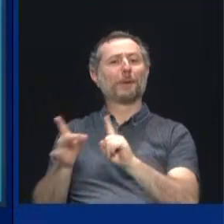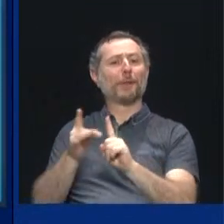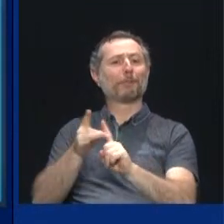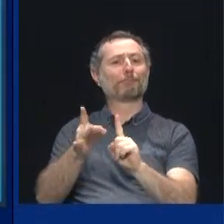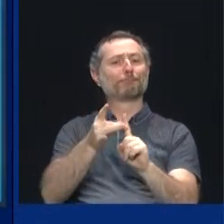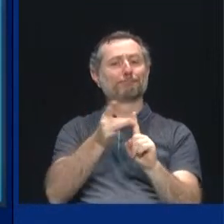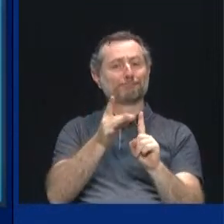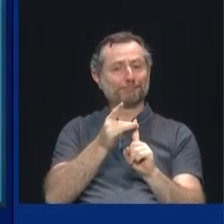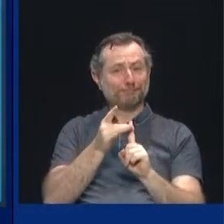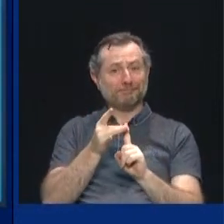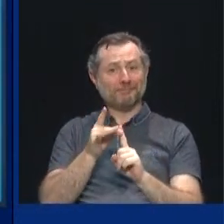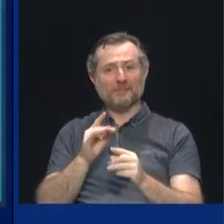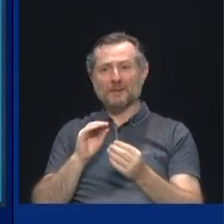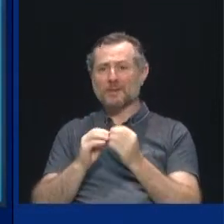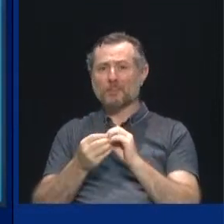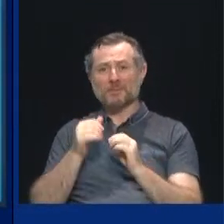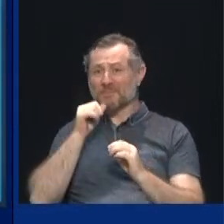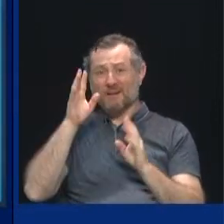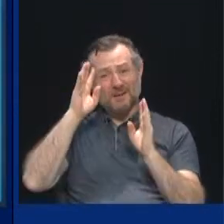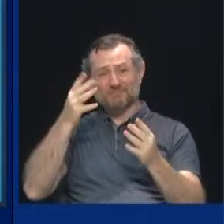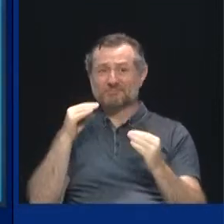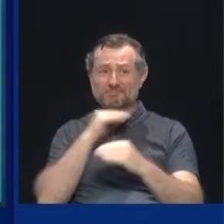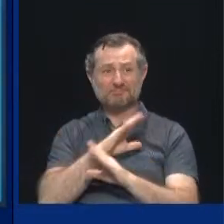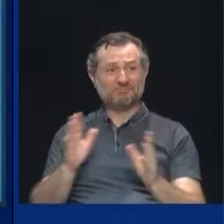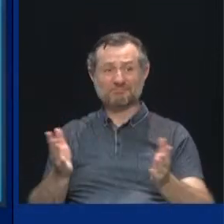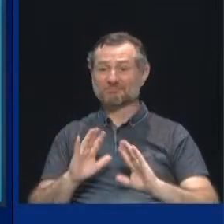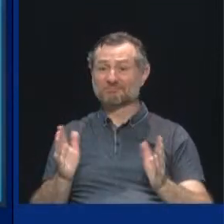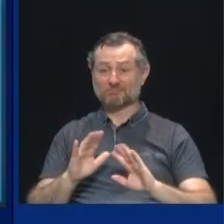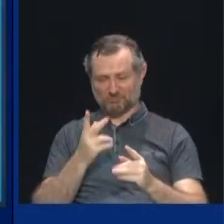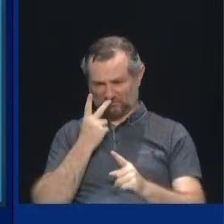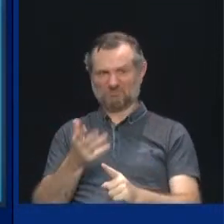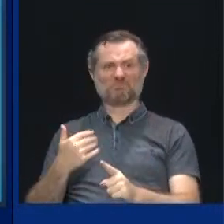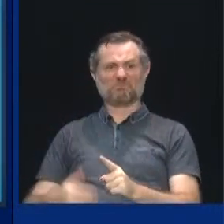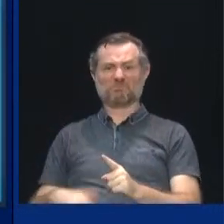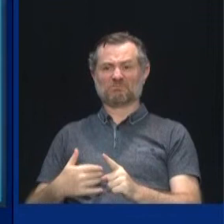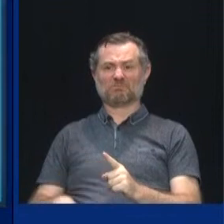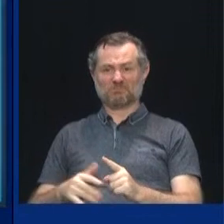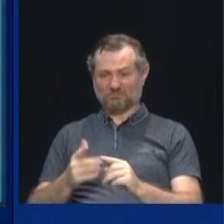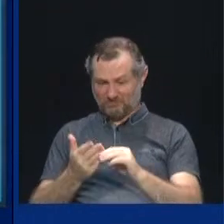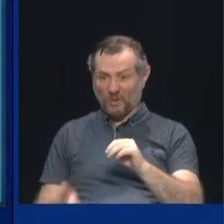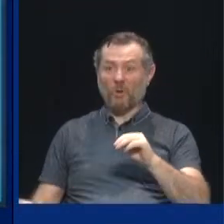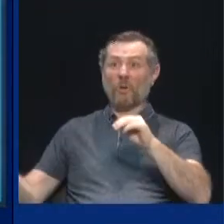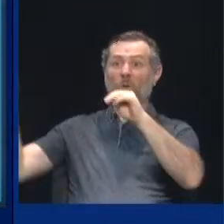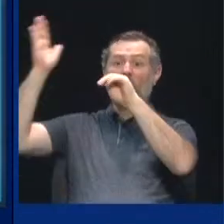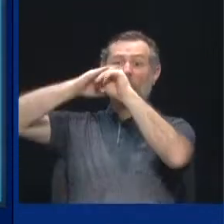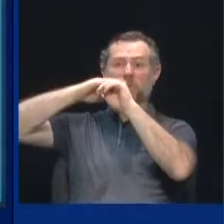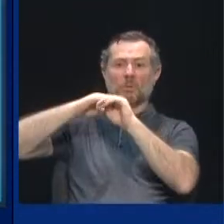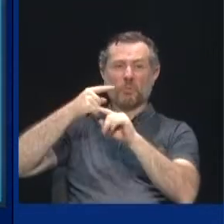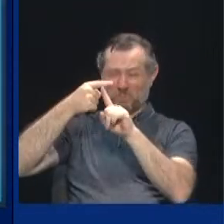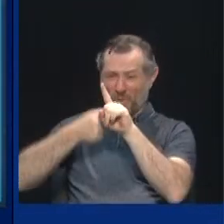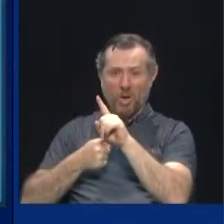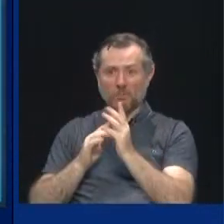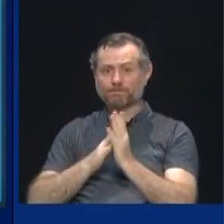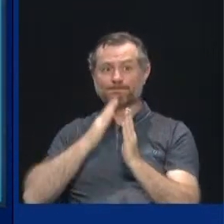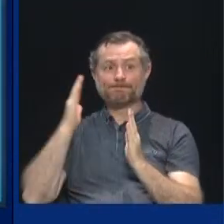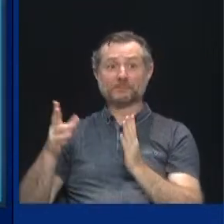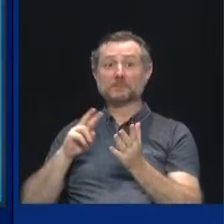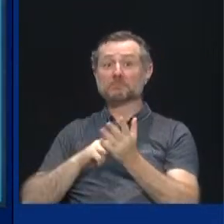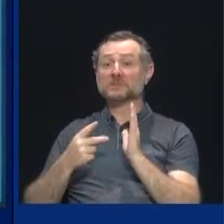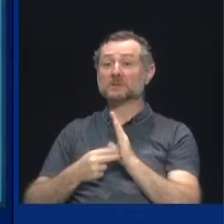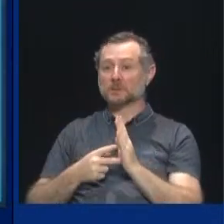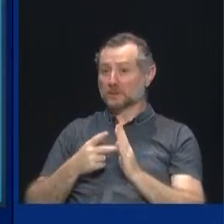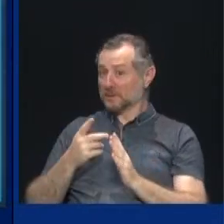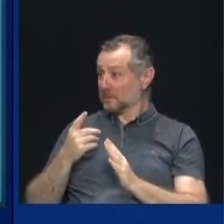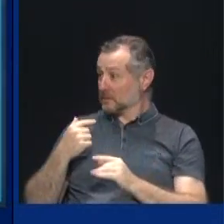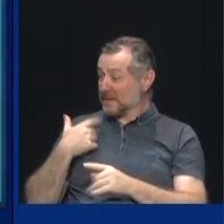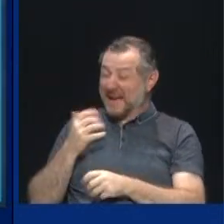Numbers don't lie. 346 to 1,900 in just 1 month. And remember all the work we did to get